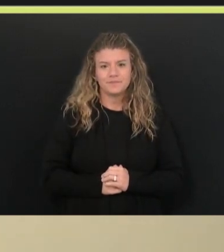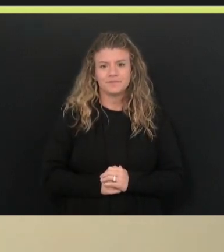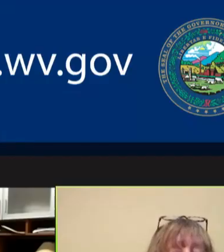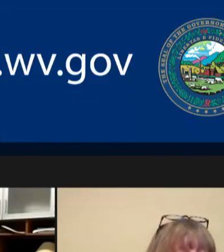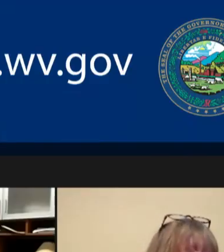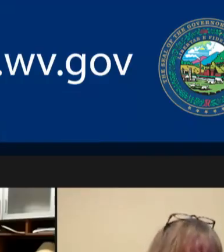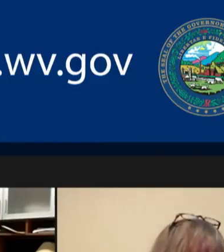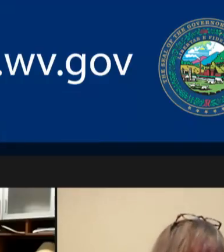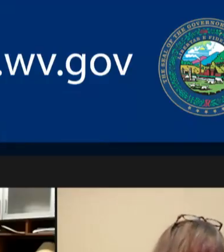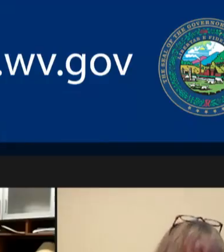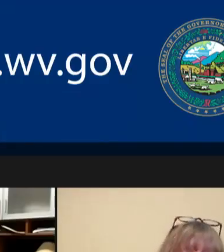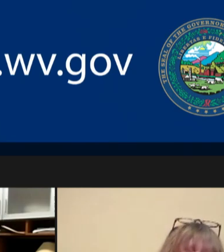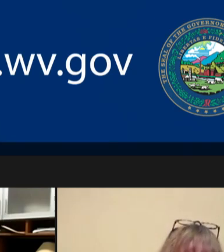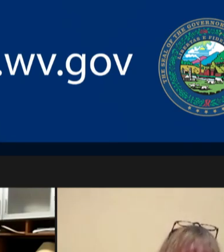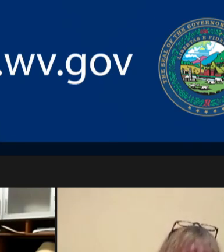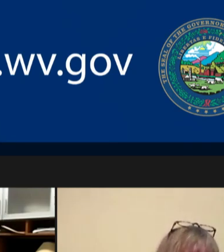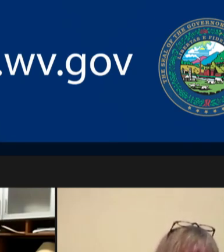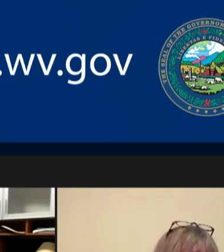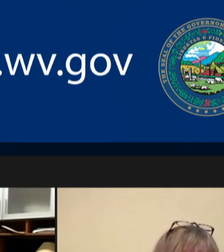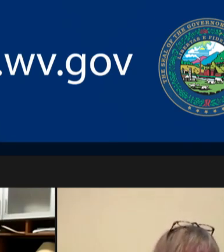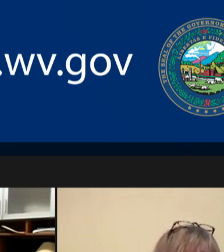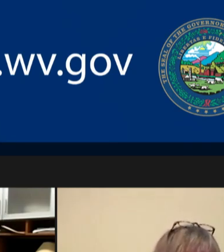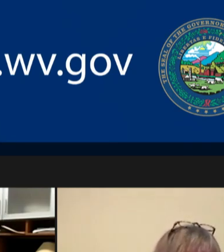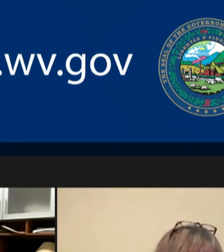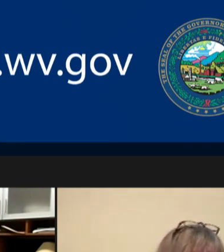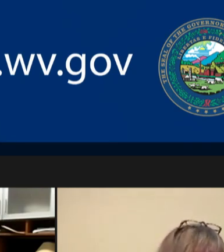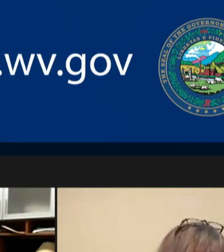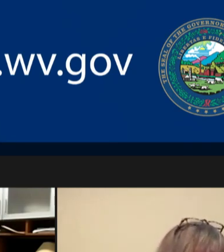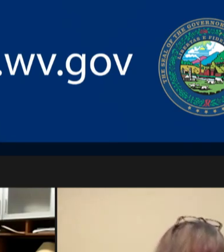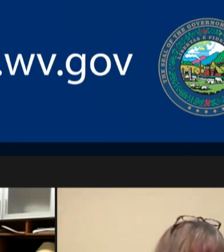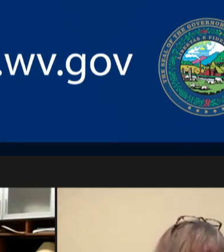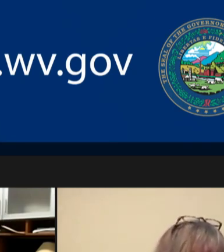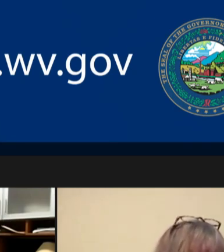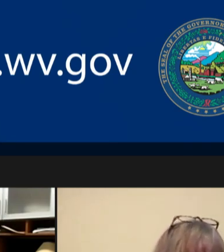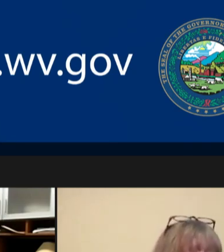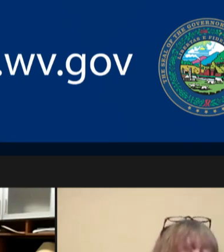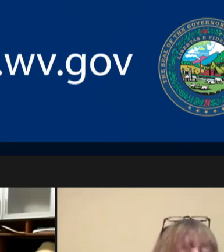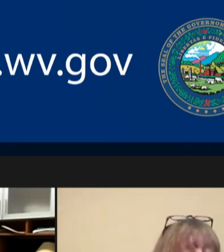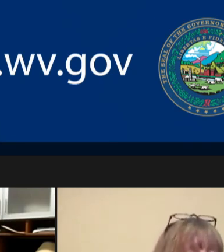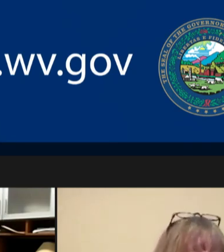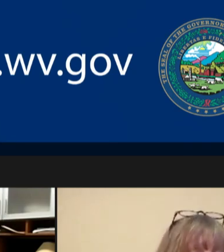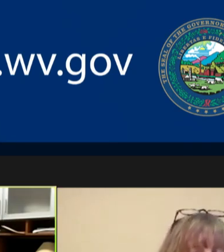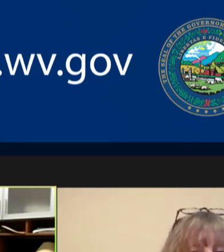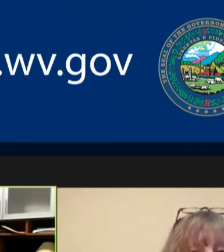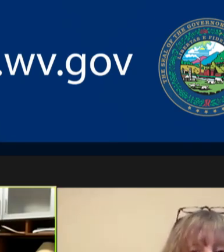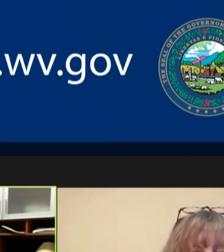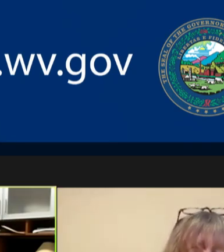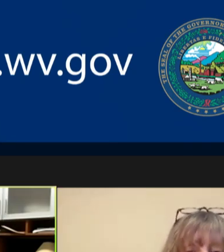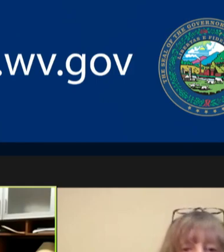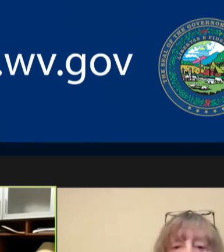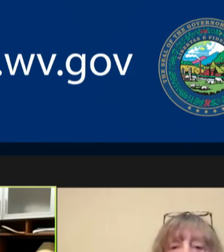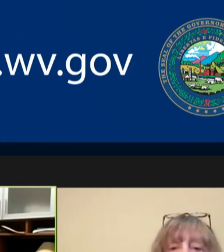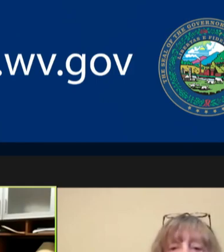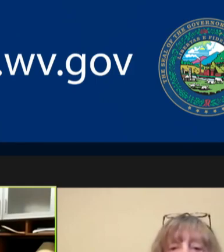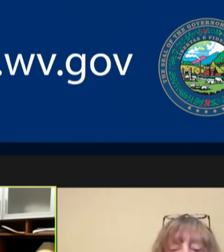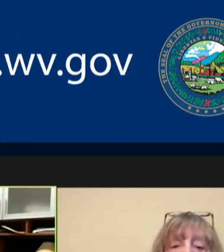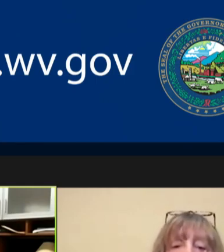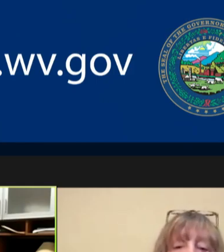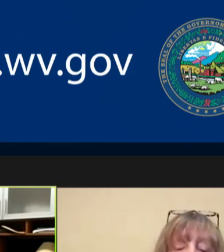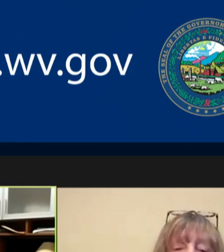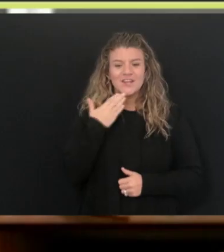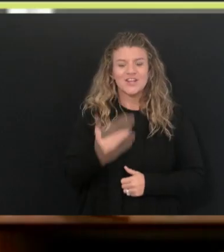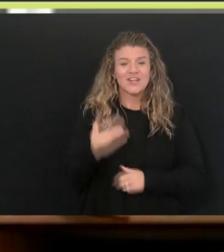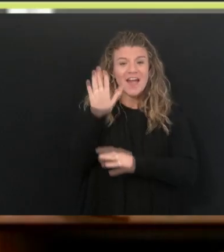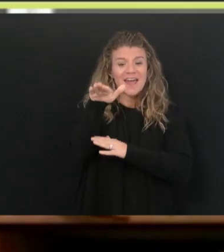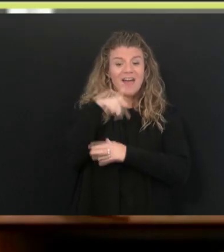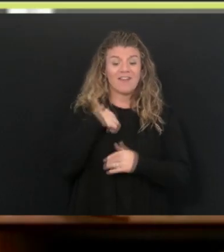All right, thank you, Commissioner. Next, we'll go to Scott Adkins, the Director of Workforce West Virginia. Hey, good afternoon. I wanted to take an